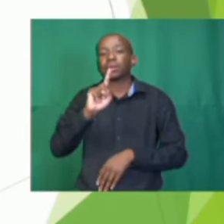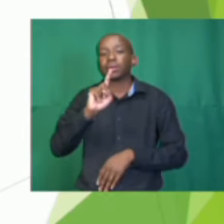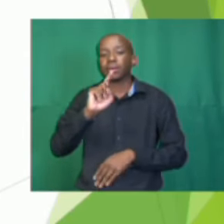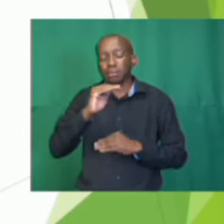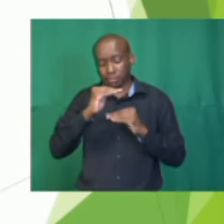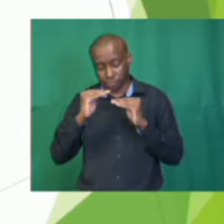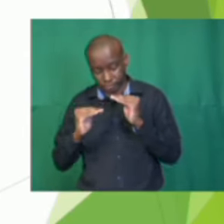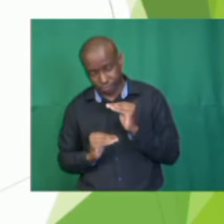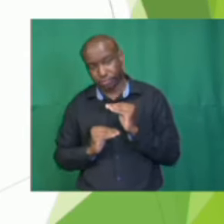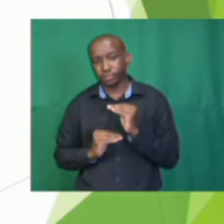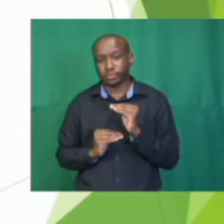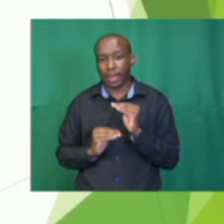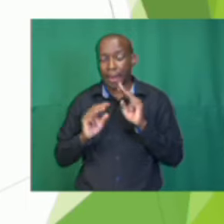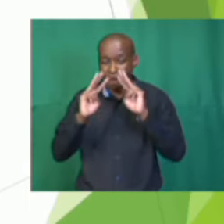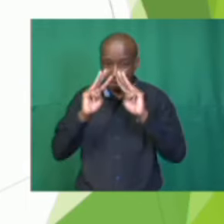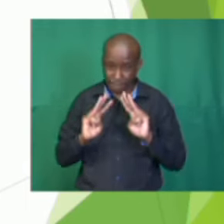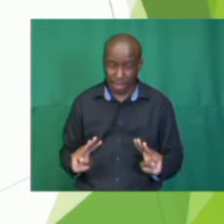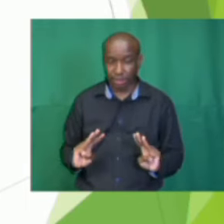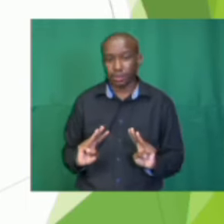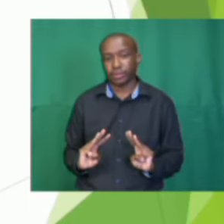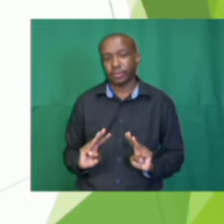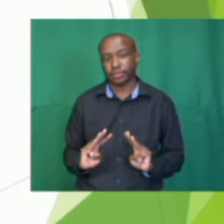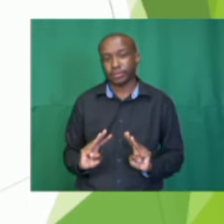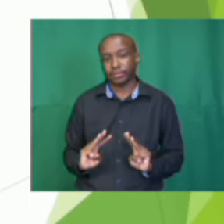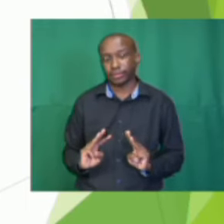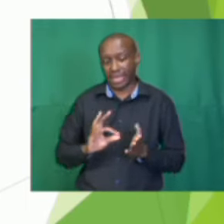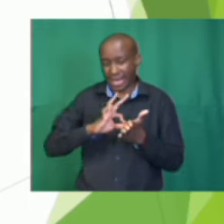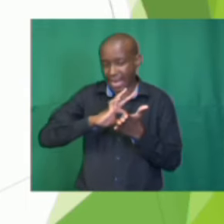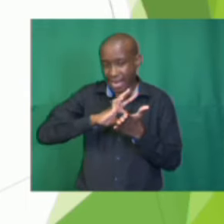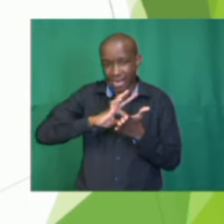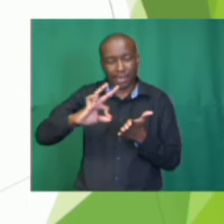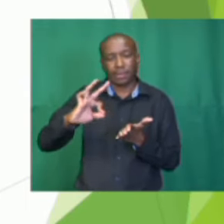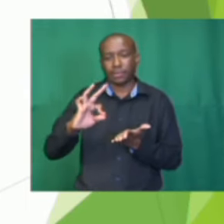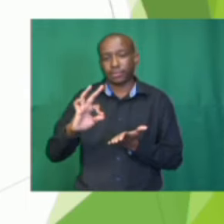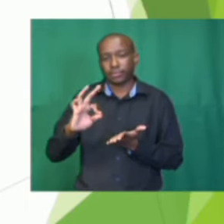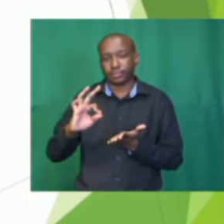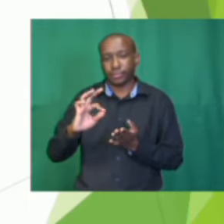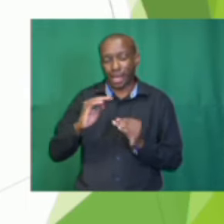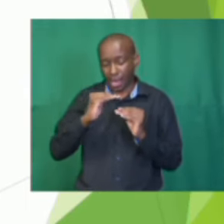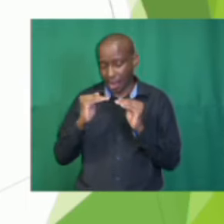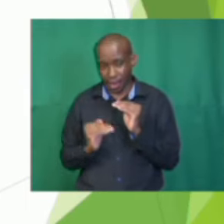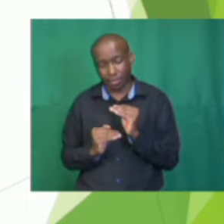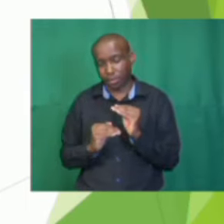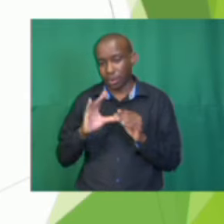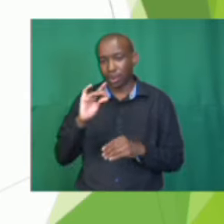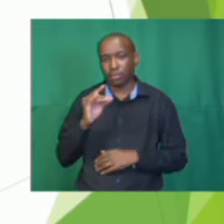Humility, peace, and purity. It's a humble